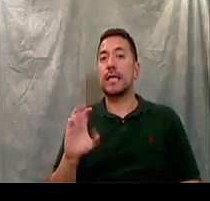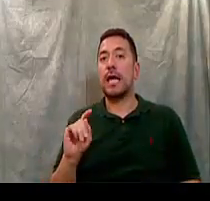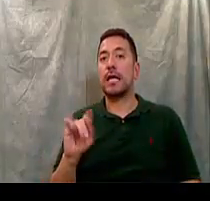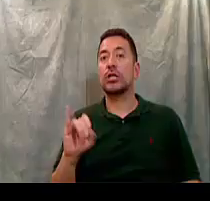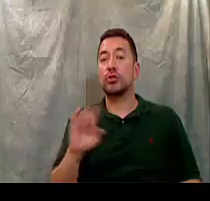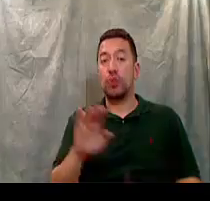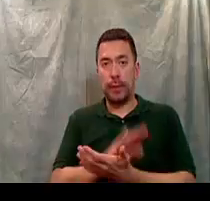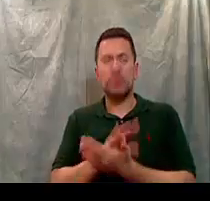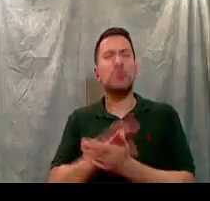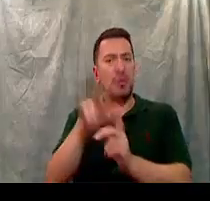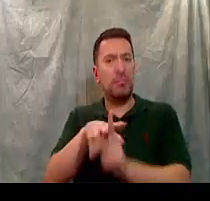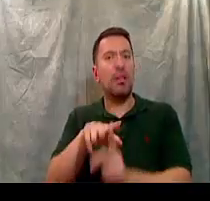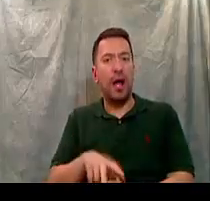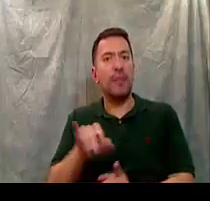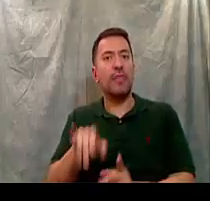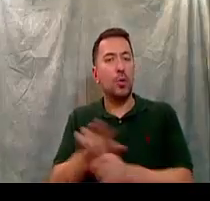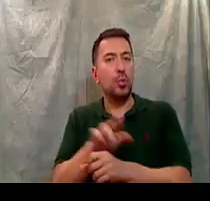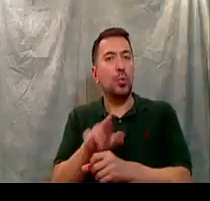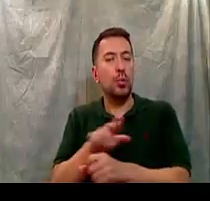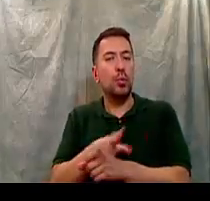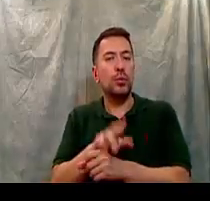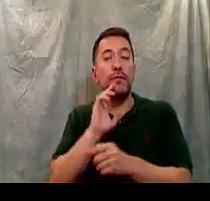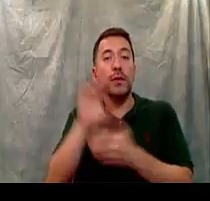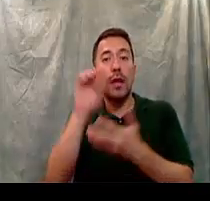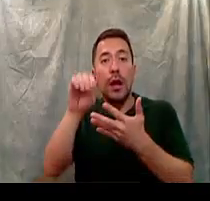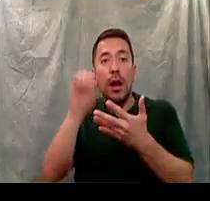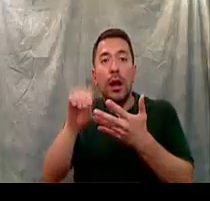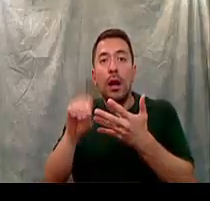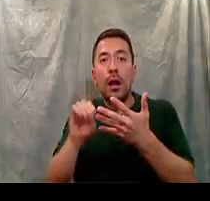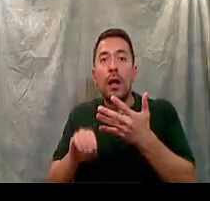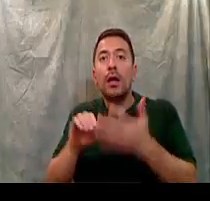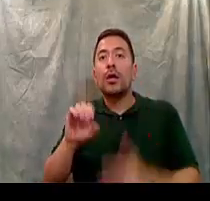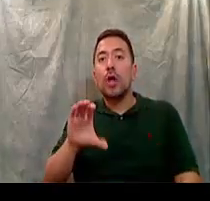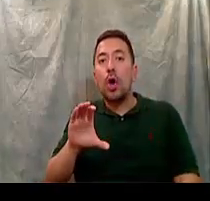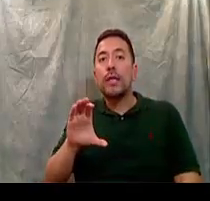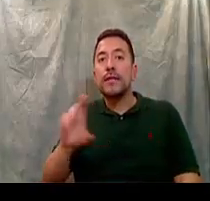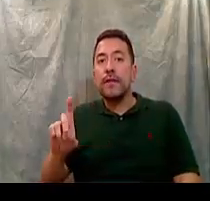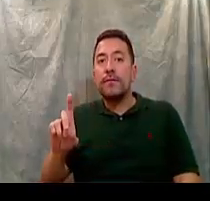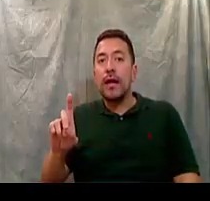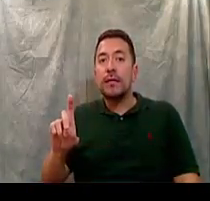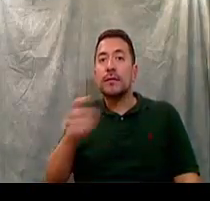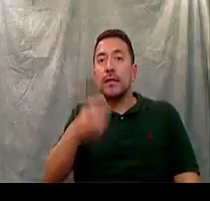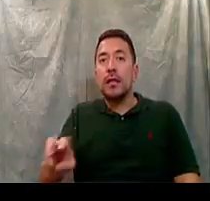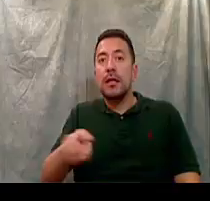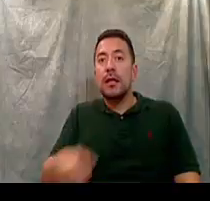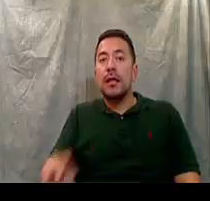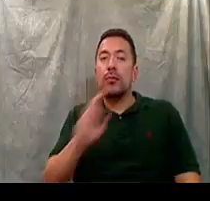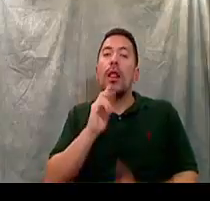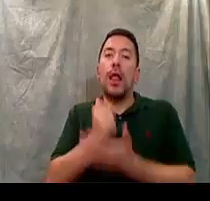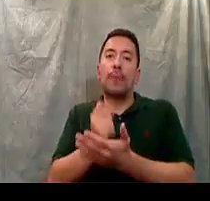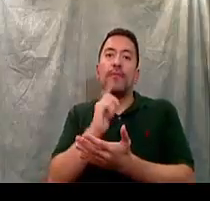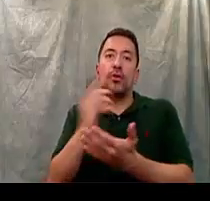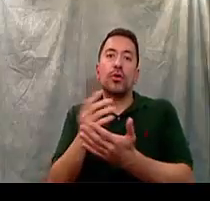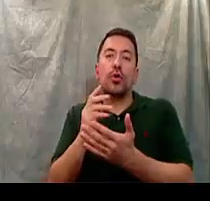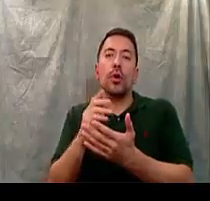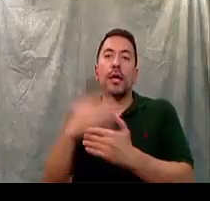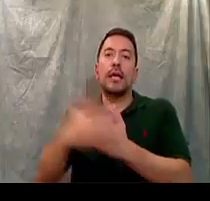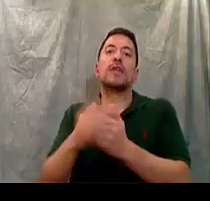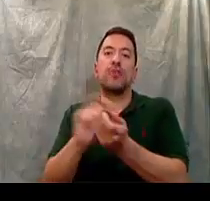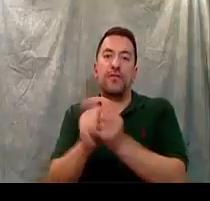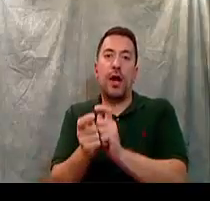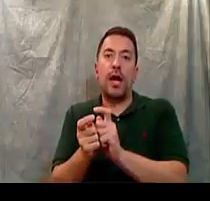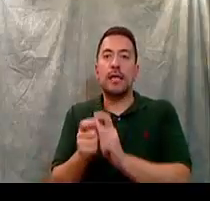problem statement. If you can insert some of those suggested cohesive devices, that'll help with your new revised version. The fourth point I want to